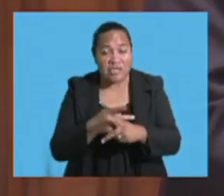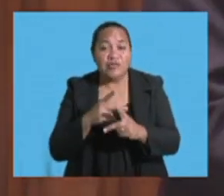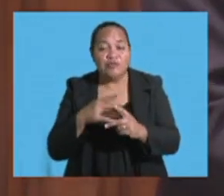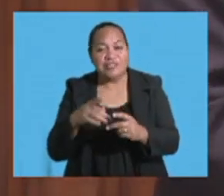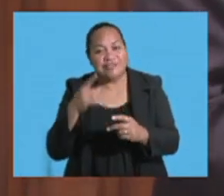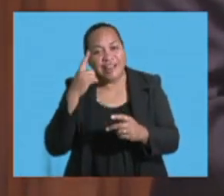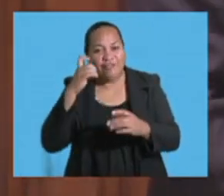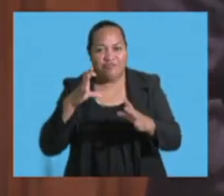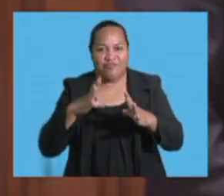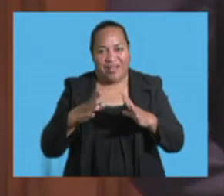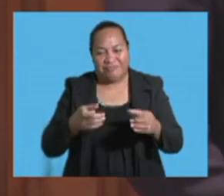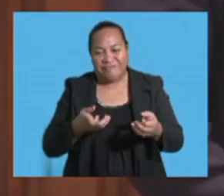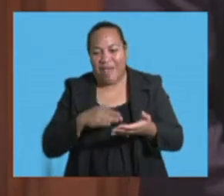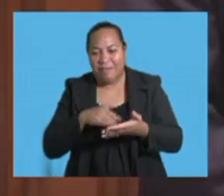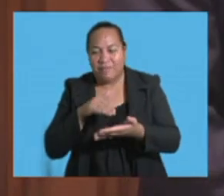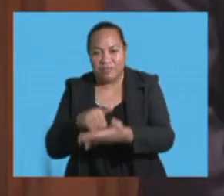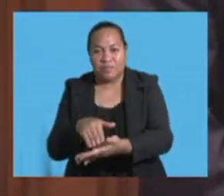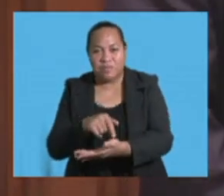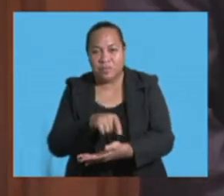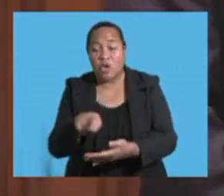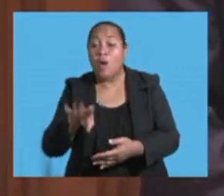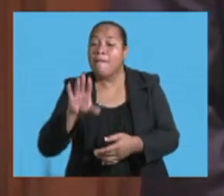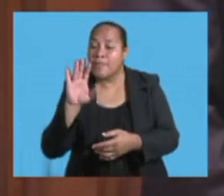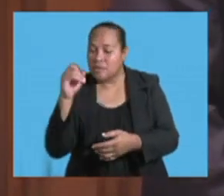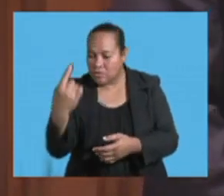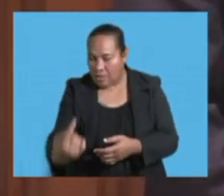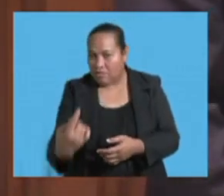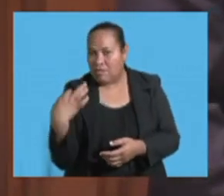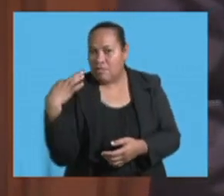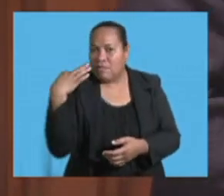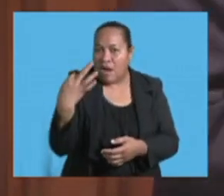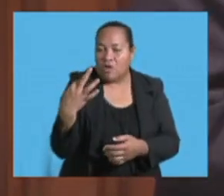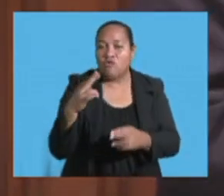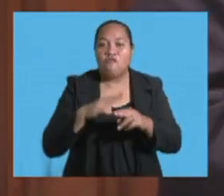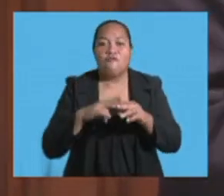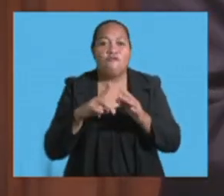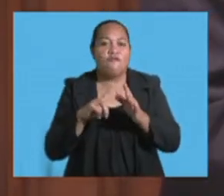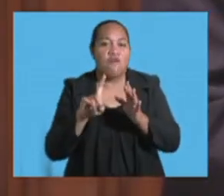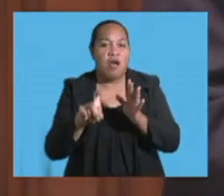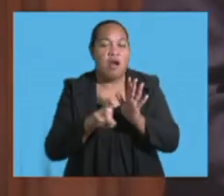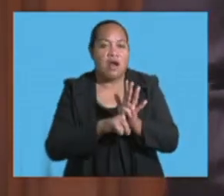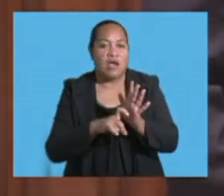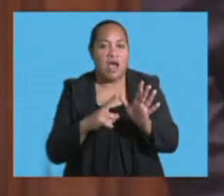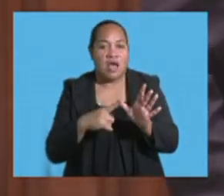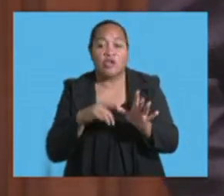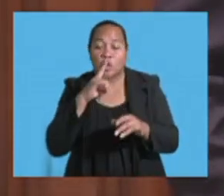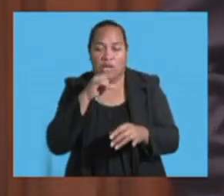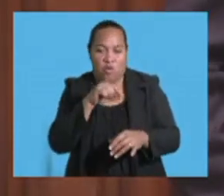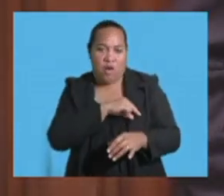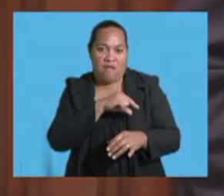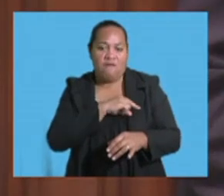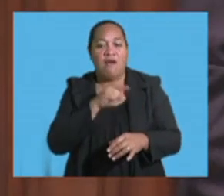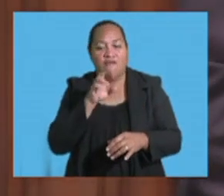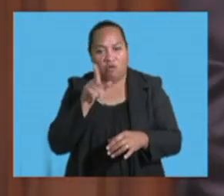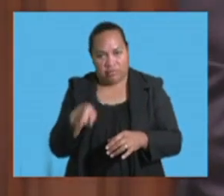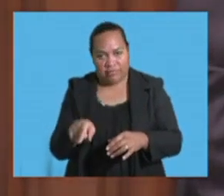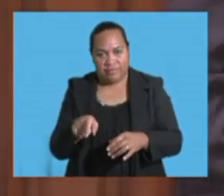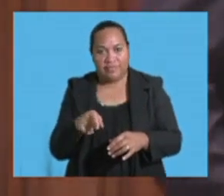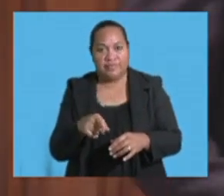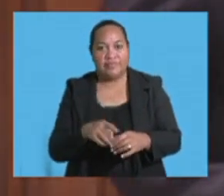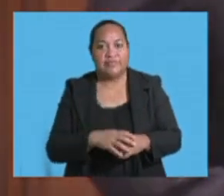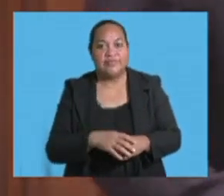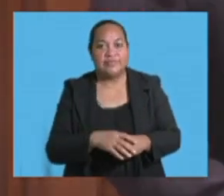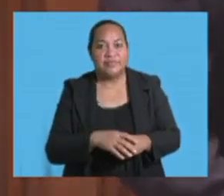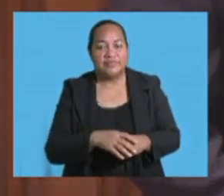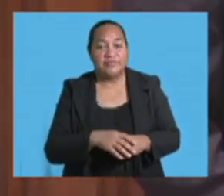the investor will have to make an application to FECA to qualify for the incentive. The application should include